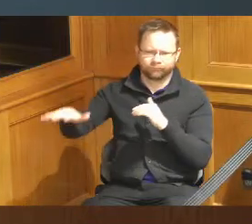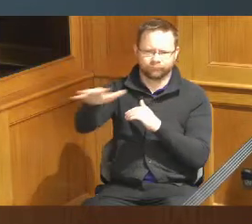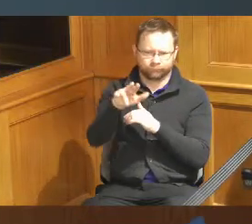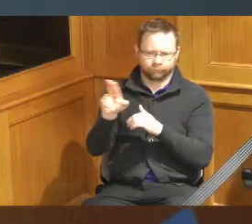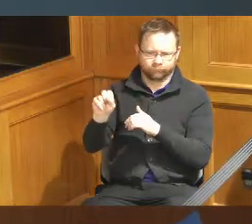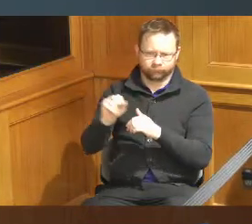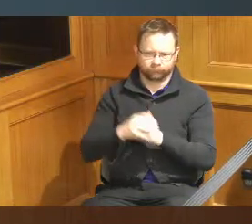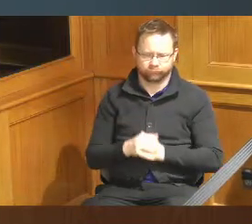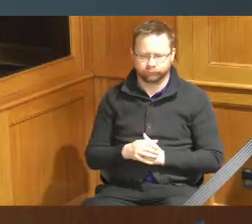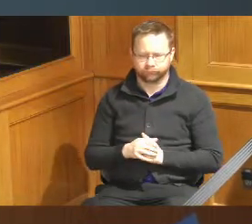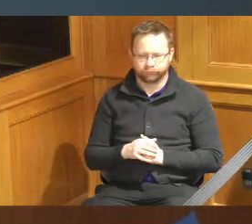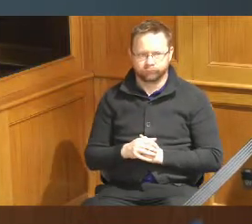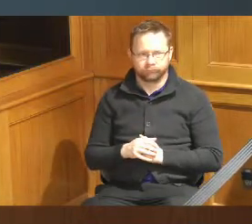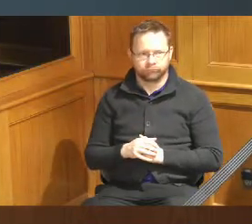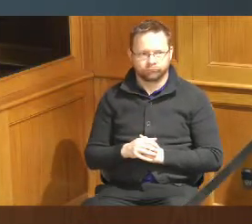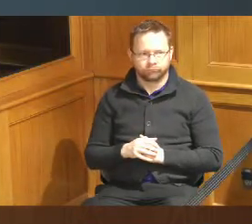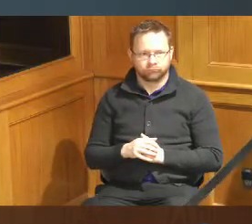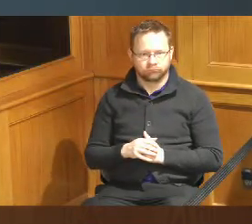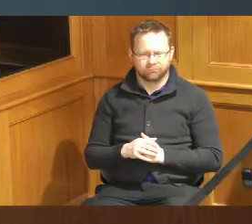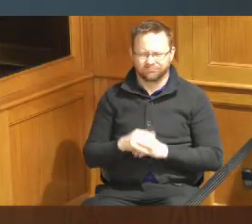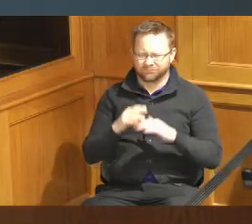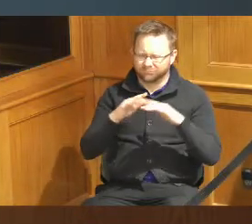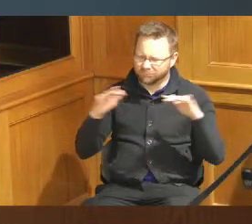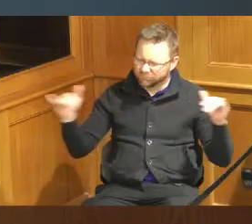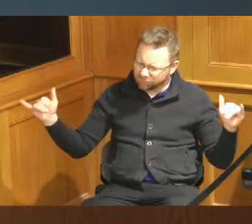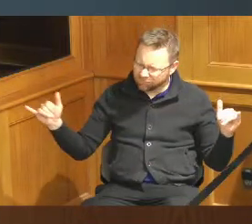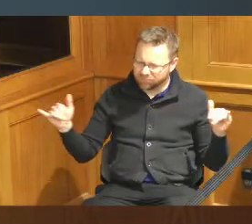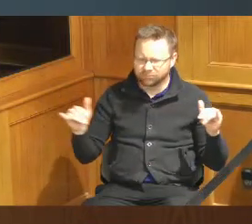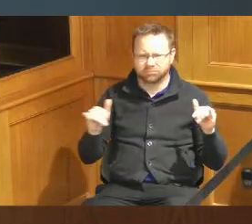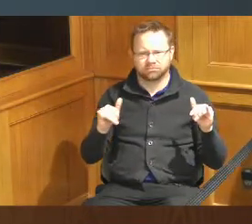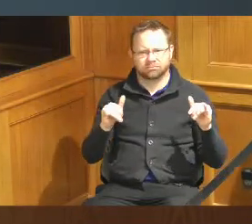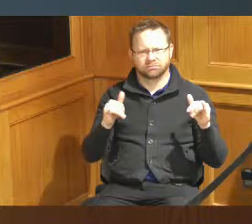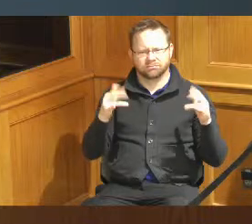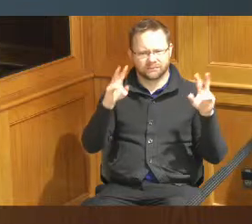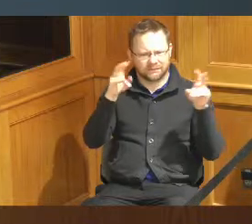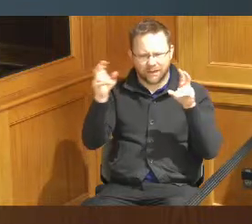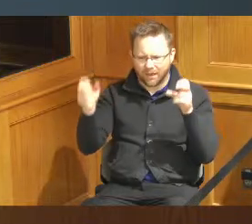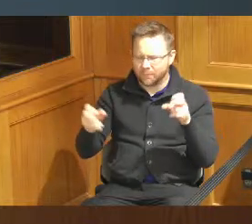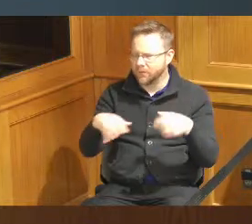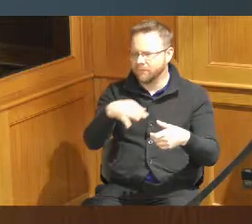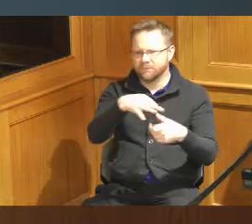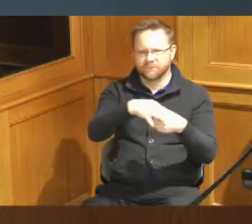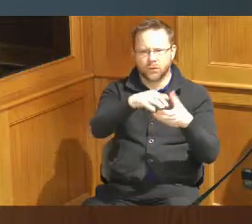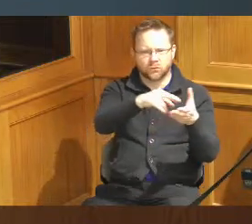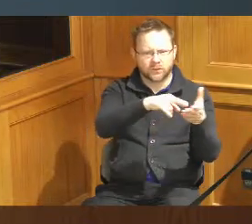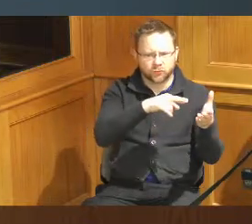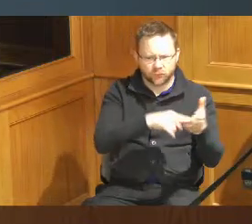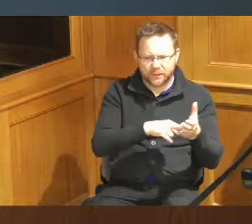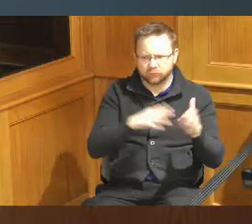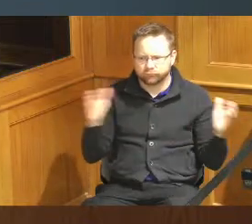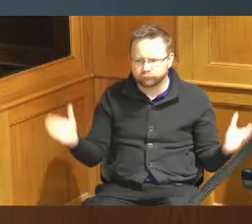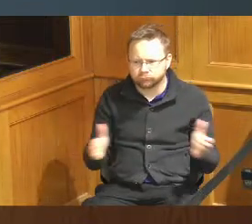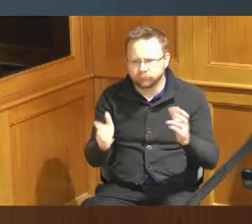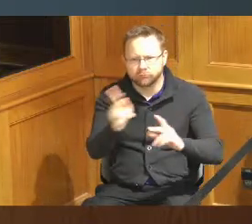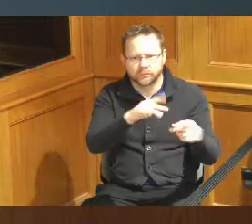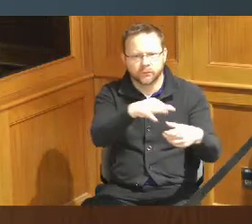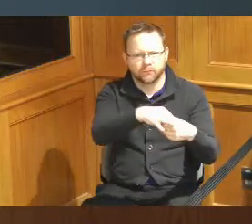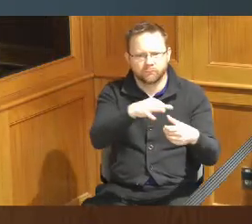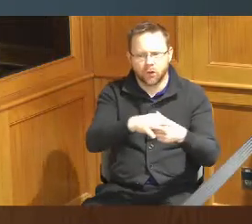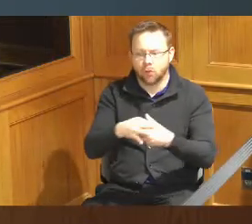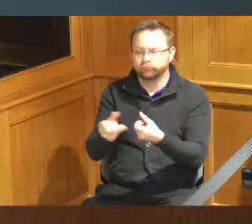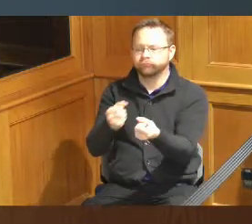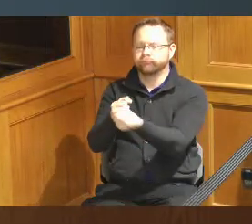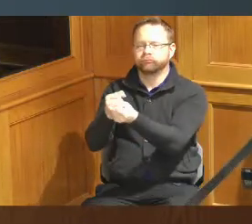country in a range of issues, including but not limited to voter registration and mobilization, youth